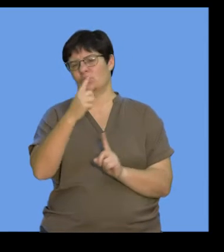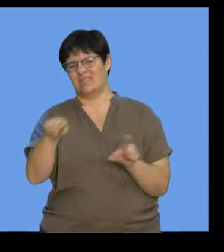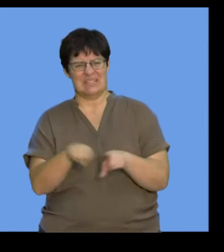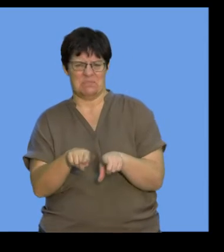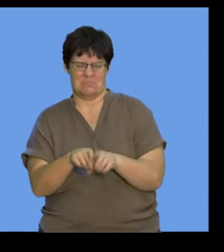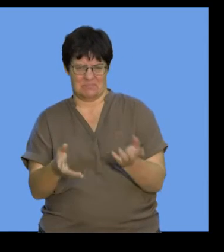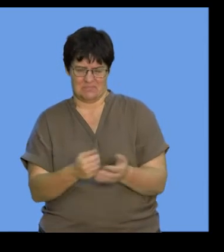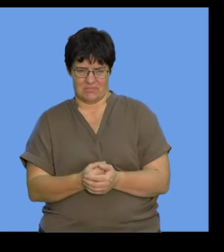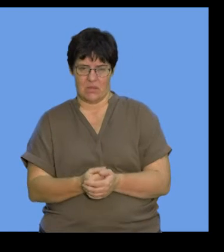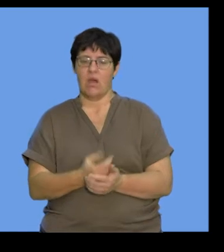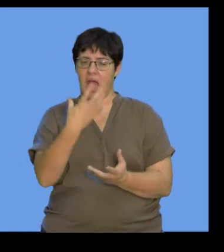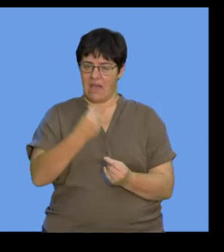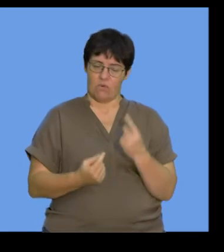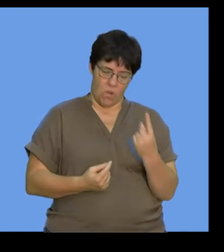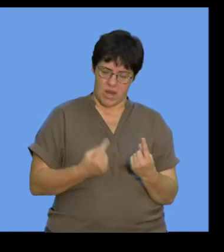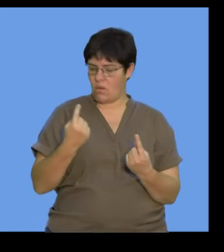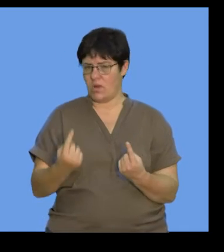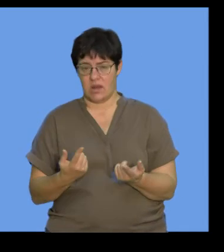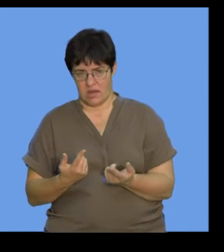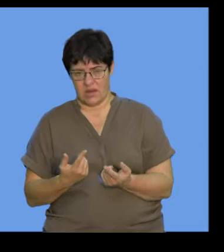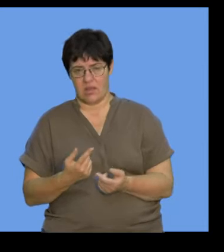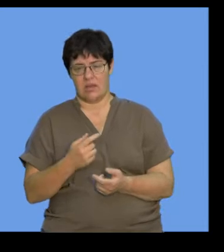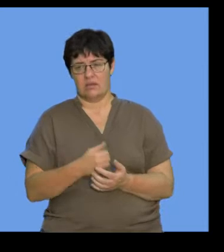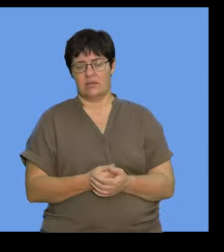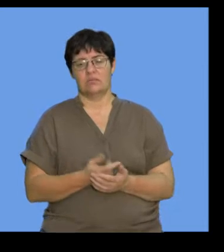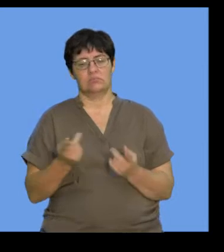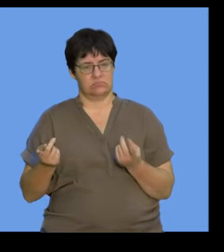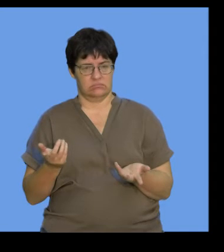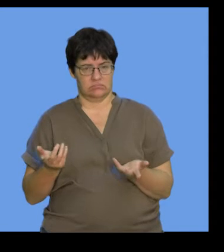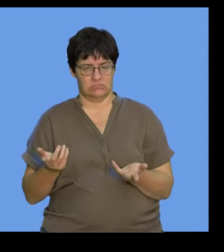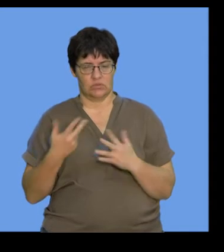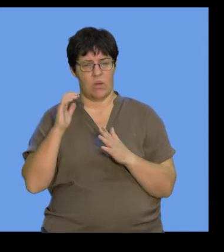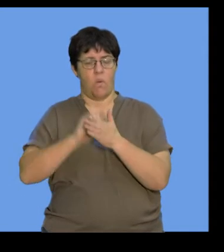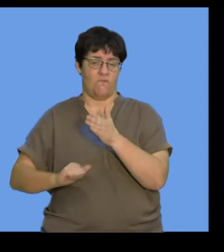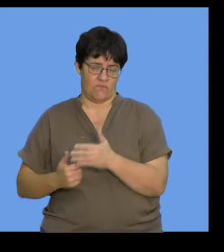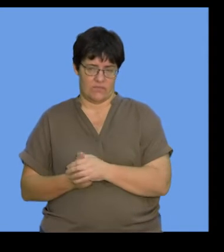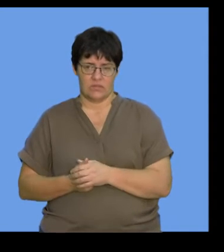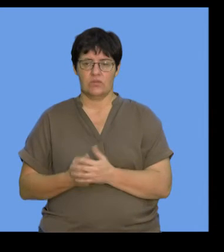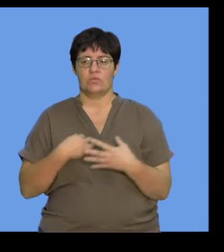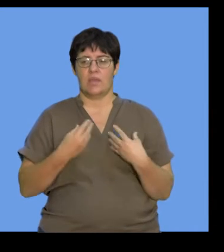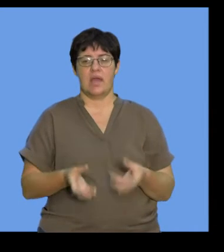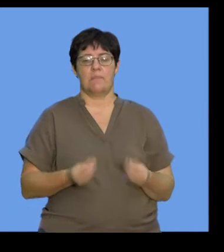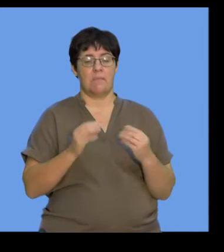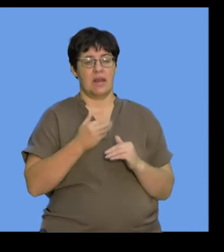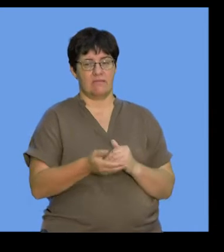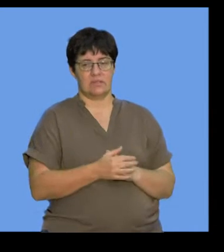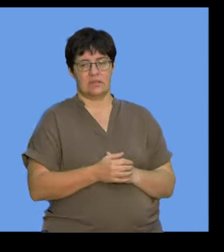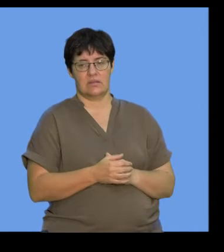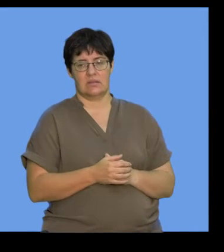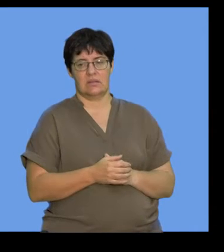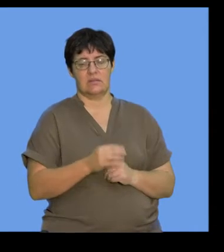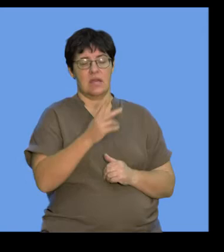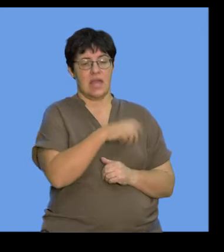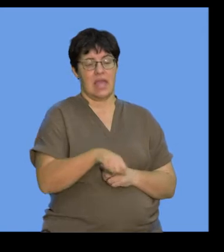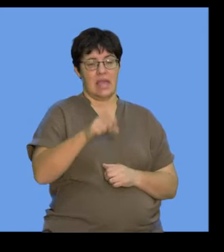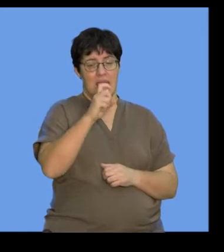minus 1 plus 1, right? Because there's 1x squared y and 1x squared y there. You are subtracting them.